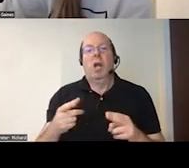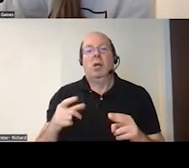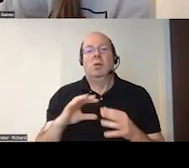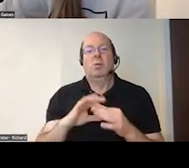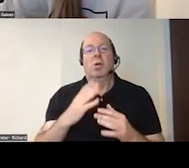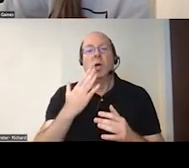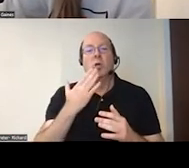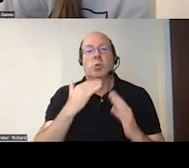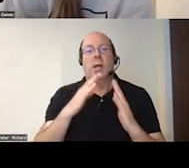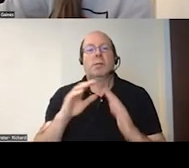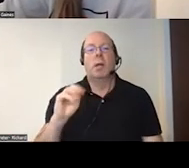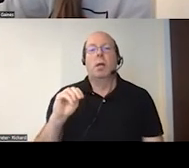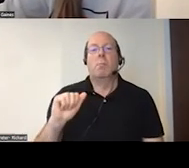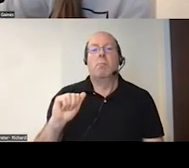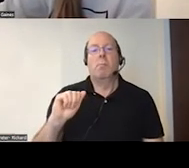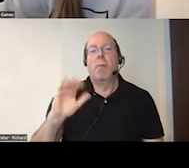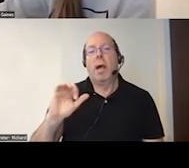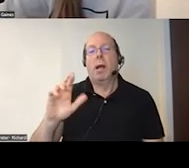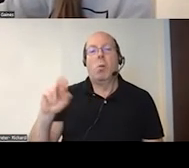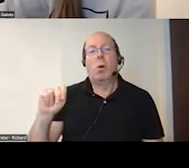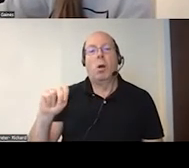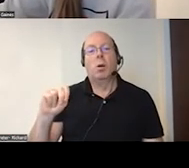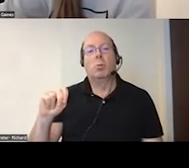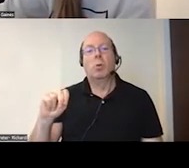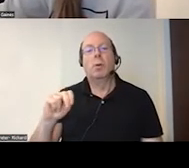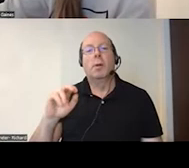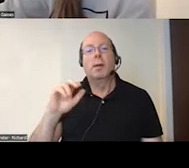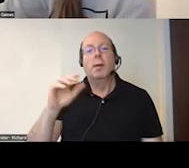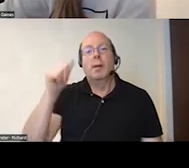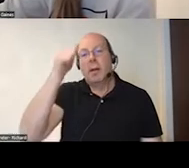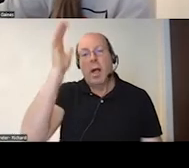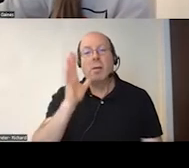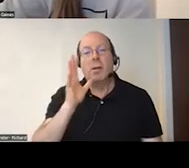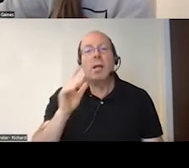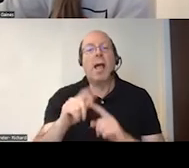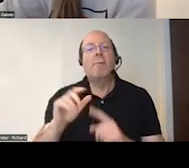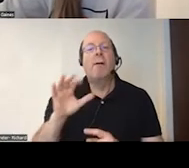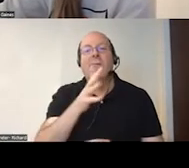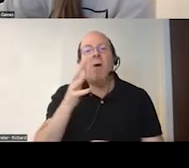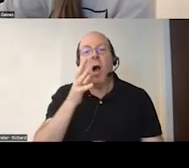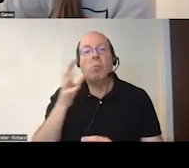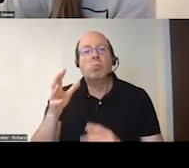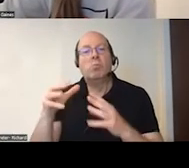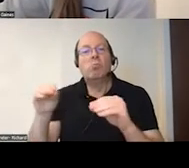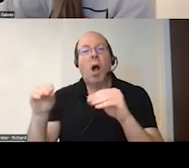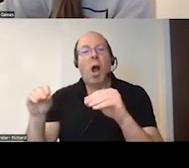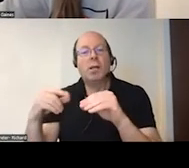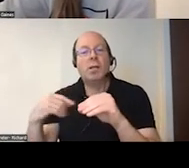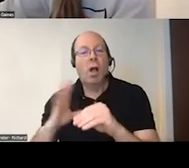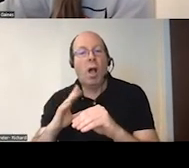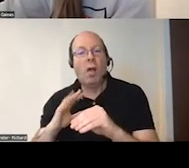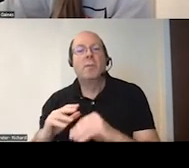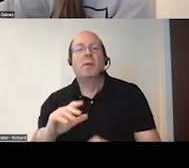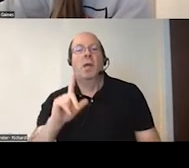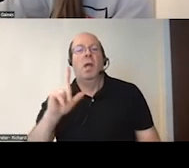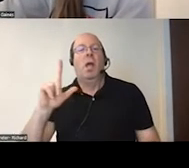have our macaron business in Alaska, and Alaska does really well in farmers markets. And so when we brought the same business to LA, we